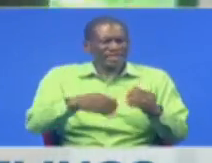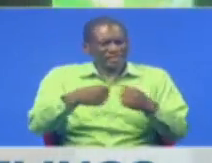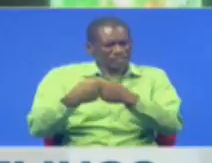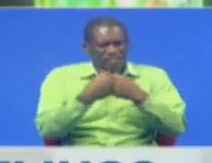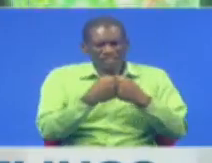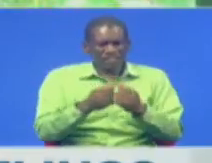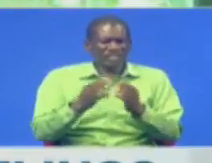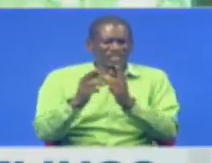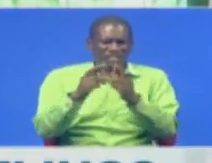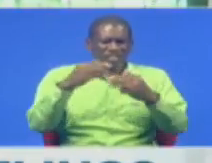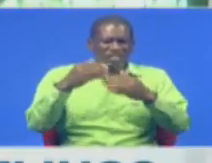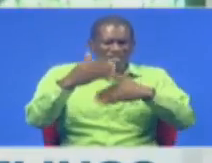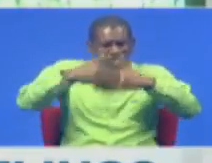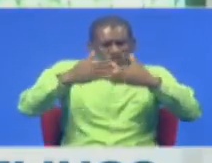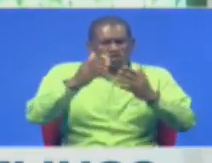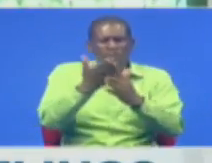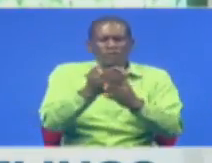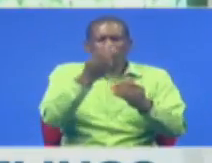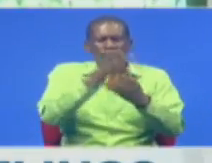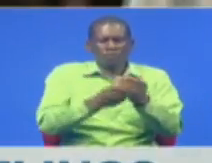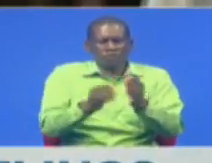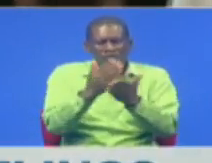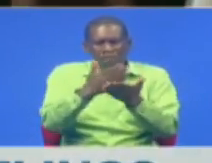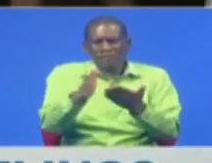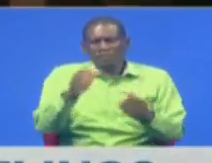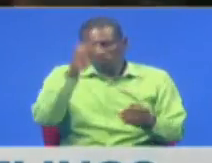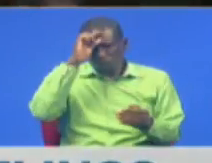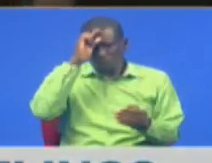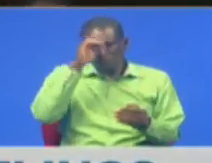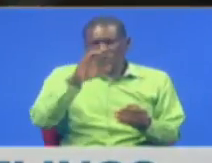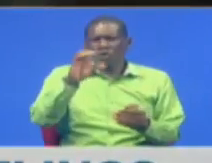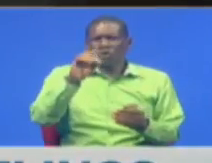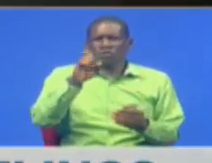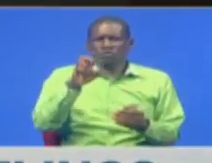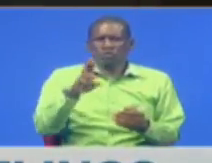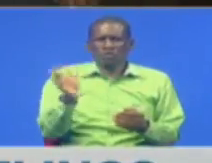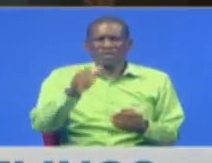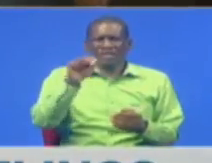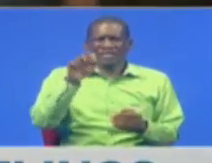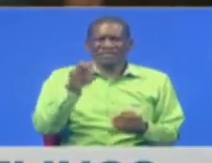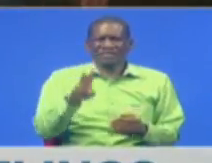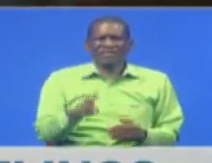between the two arms of government. Vincent Odwor, NTV.